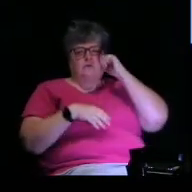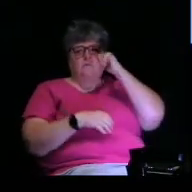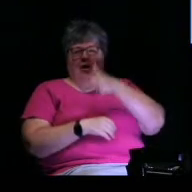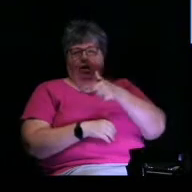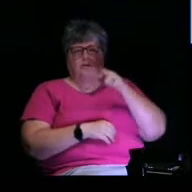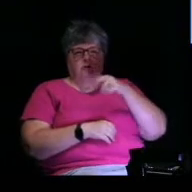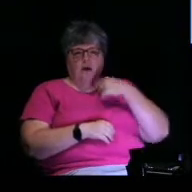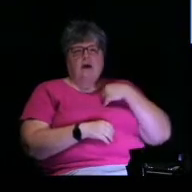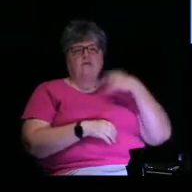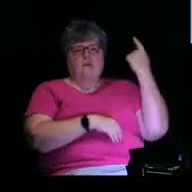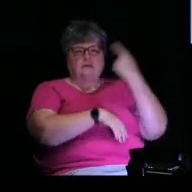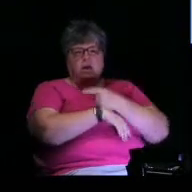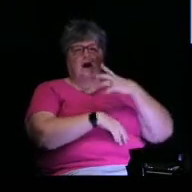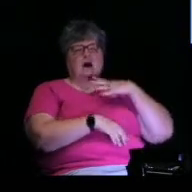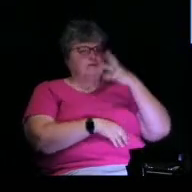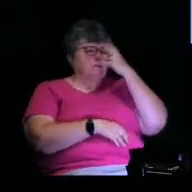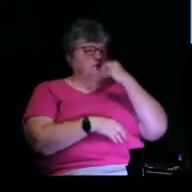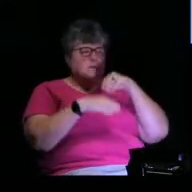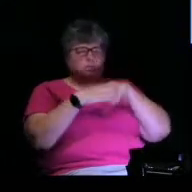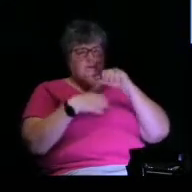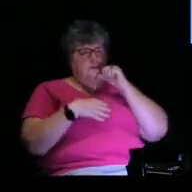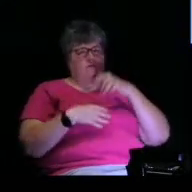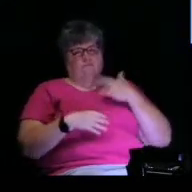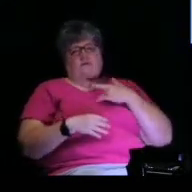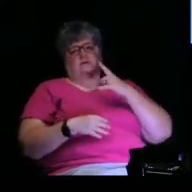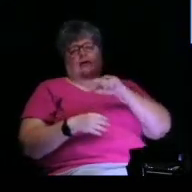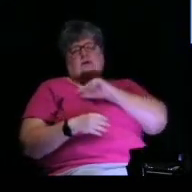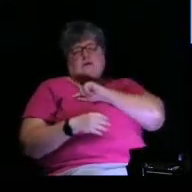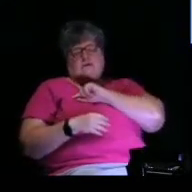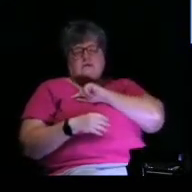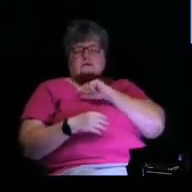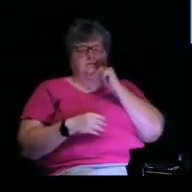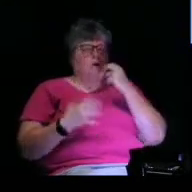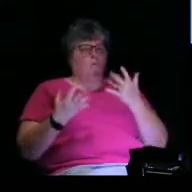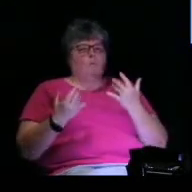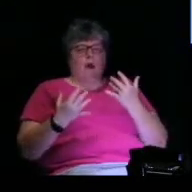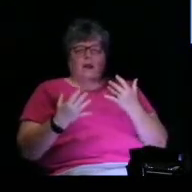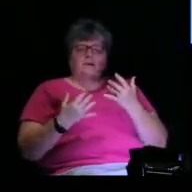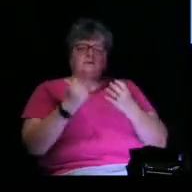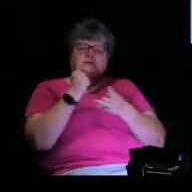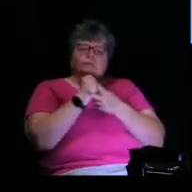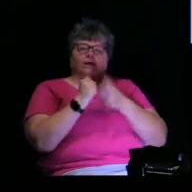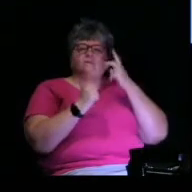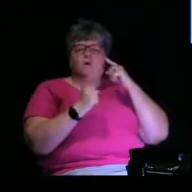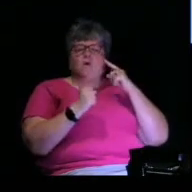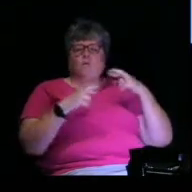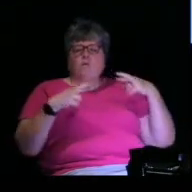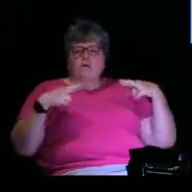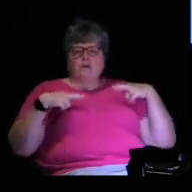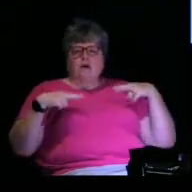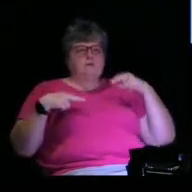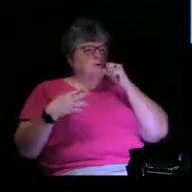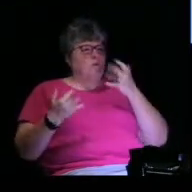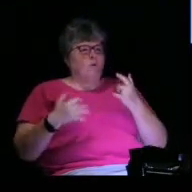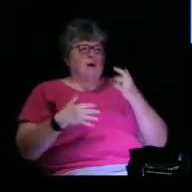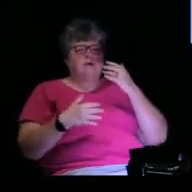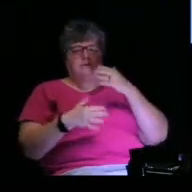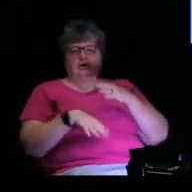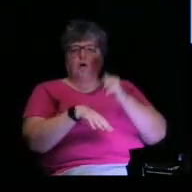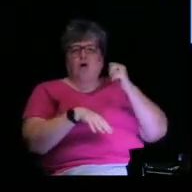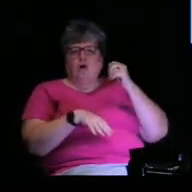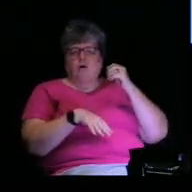got the day off, take your day off. Sleep in and don't feel guilty. Don't wait to save for retirement. Don't wait to call the doctor.